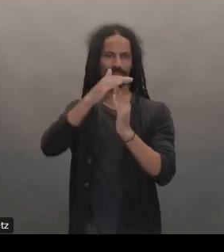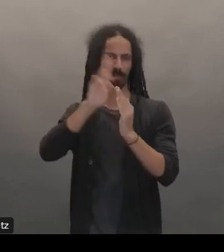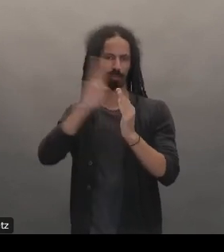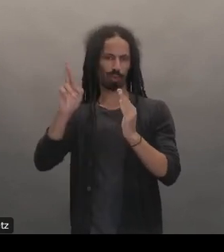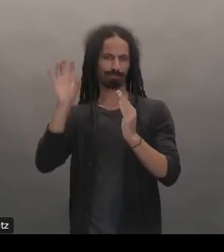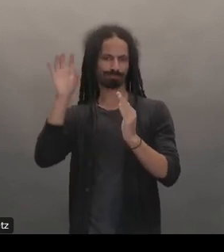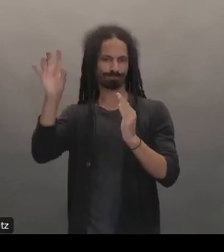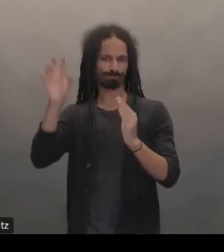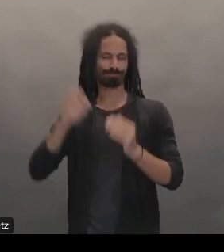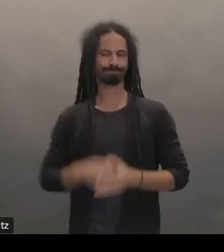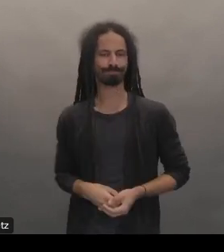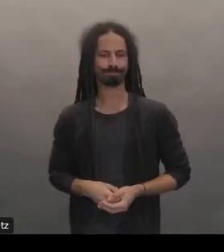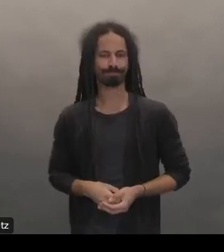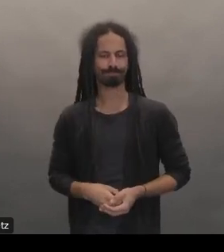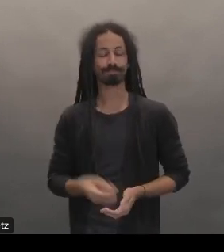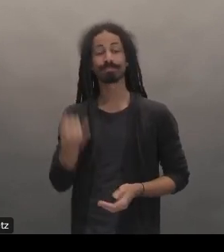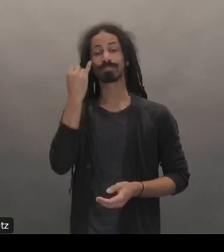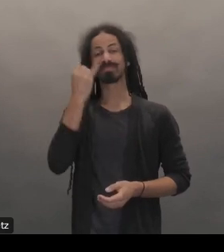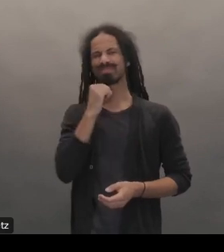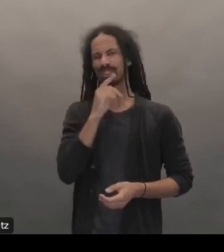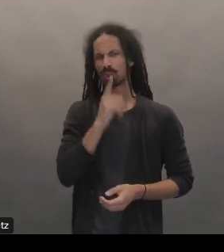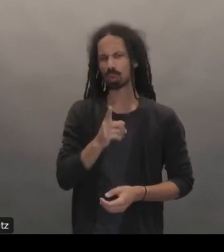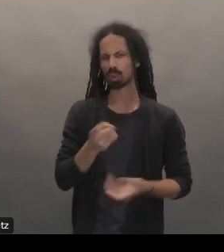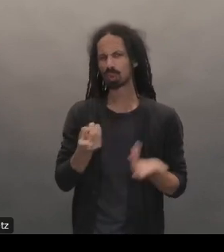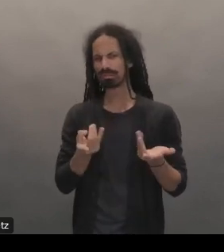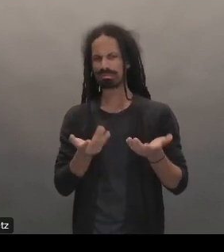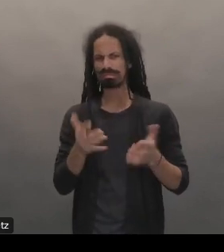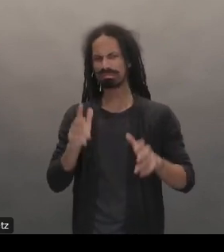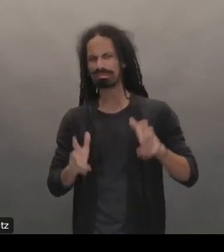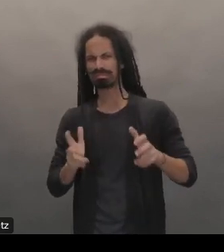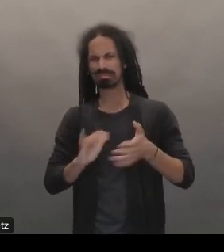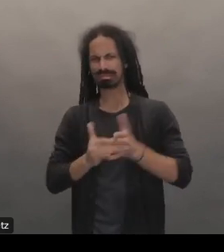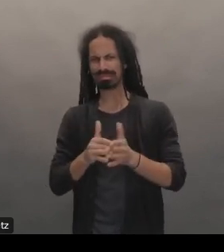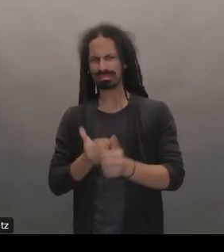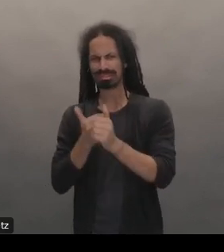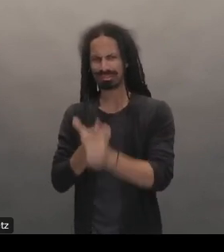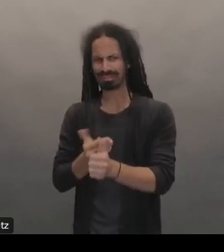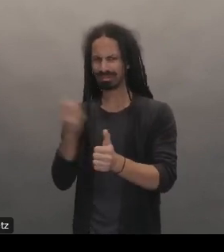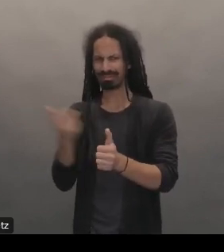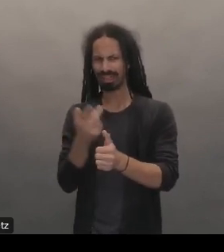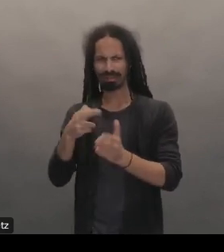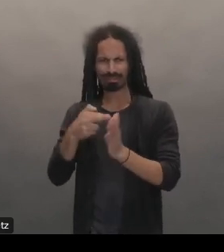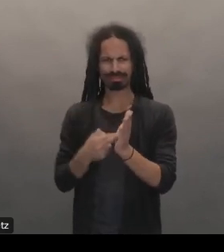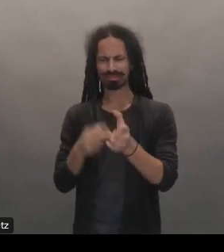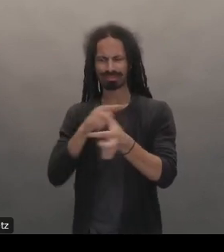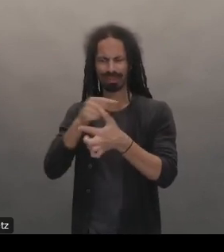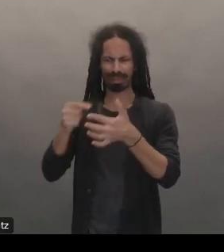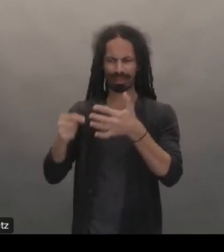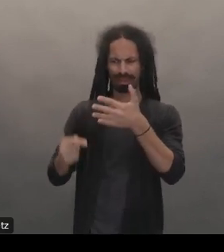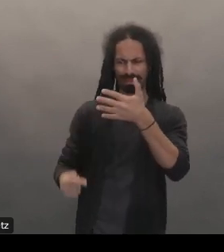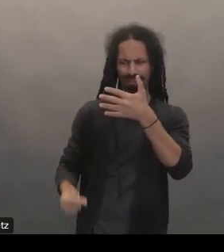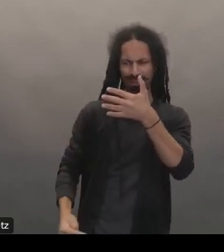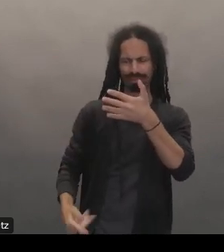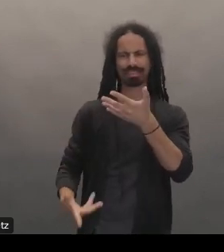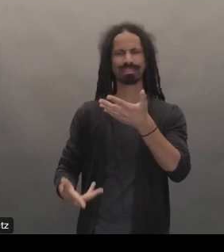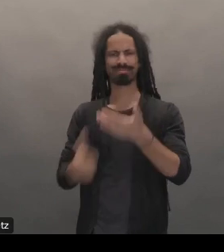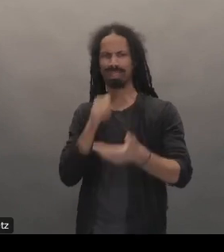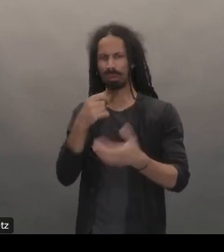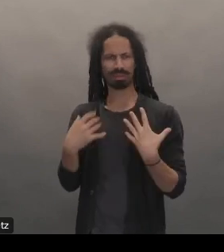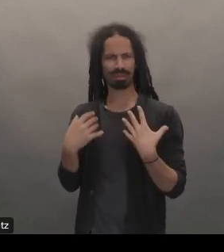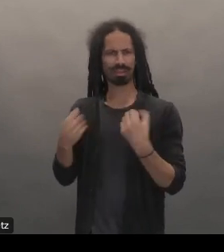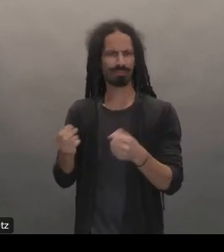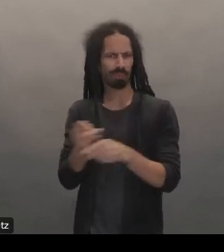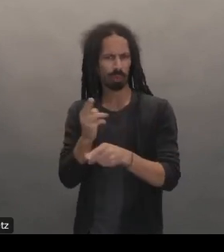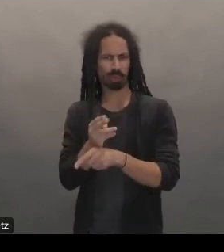If you're unsure about how to do some of these things, right, you come across this often, students being not completely confident using Microsoft Word, it